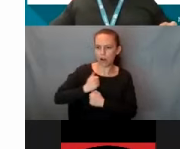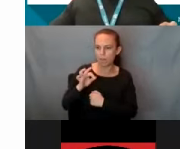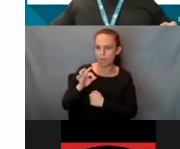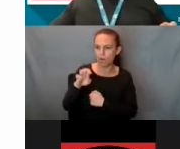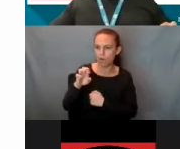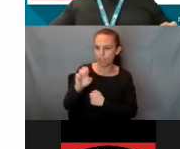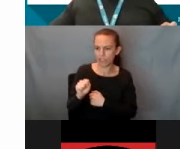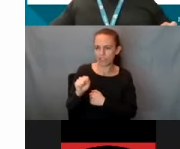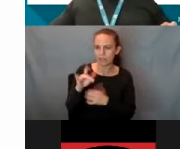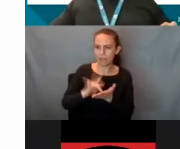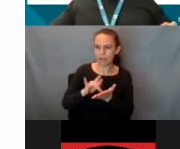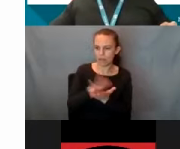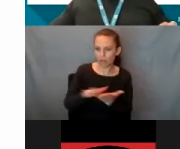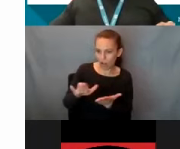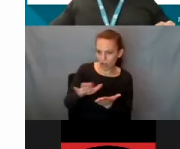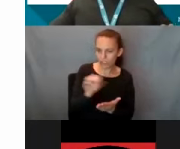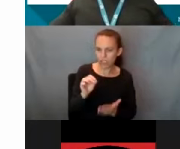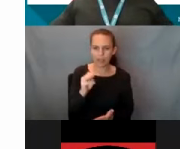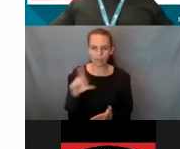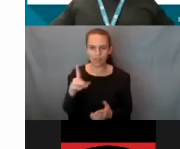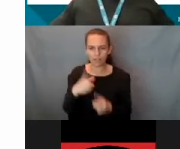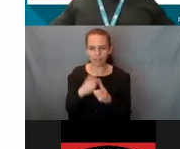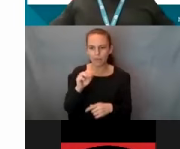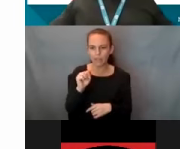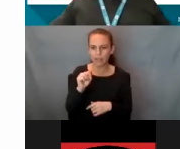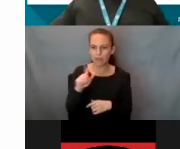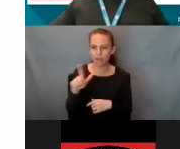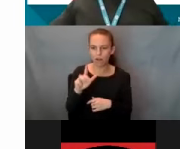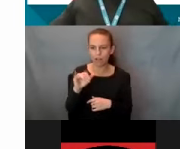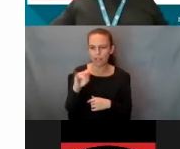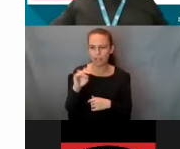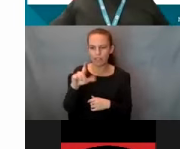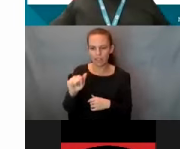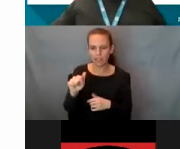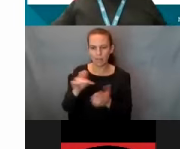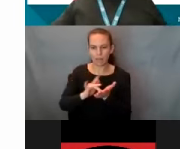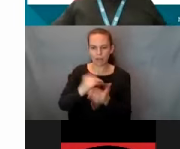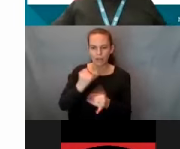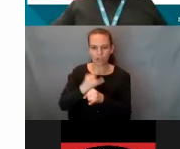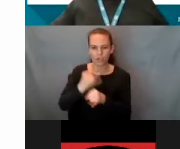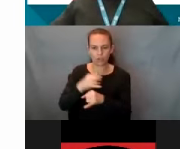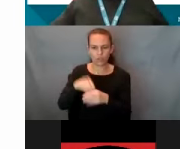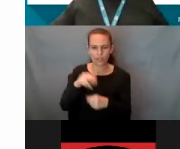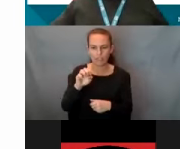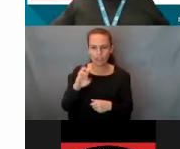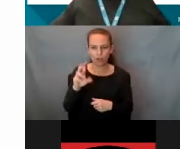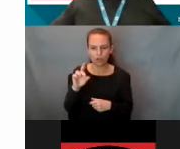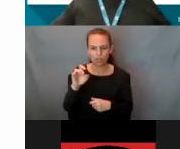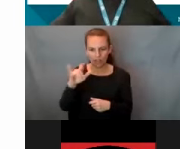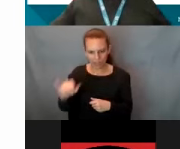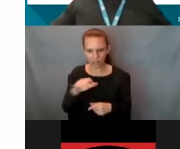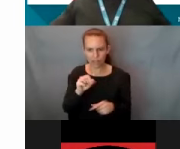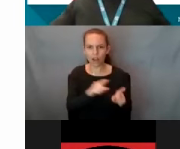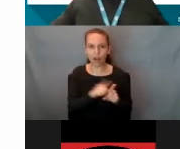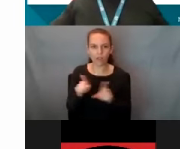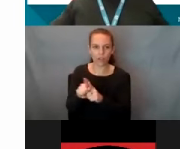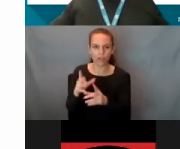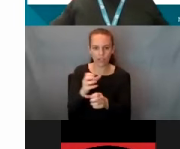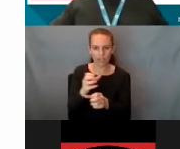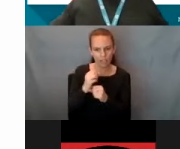and MD from the All India Institute of Medical Sciences in New Delhi, along with a Diplomat of National Board from National Board of